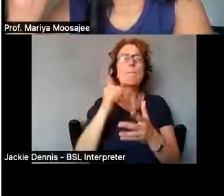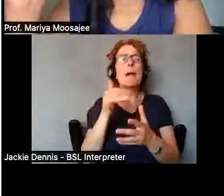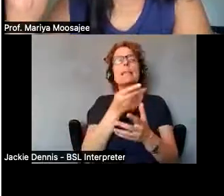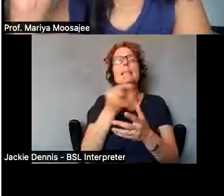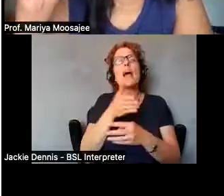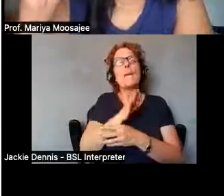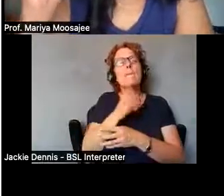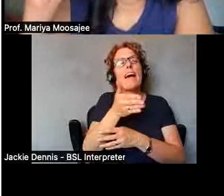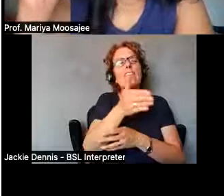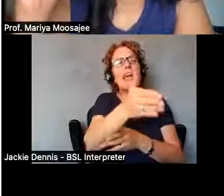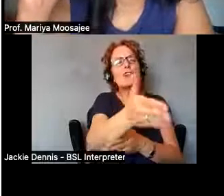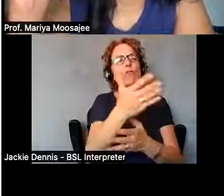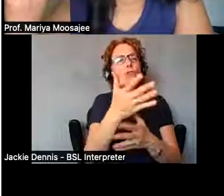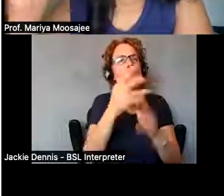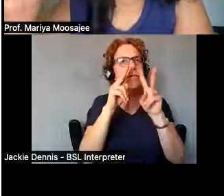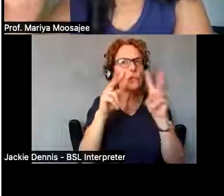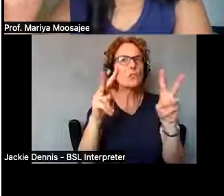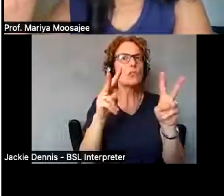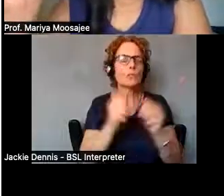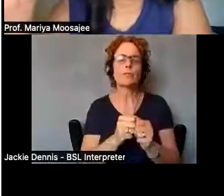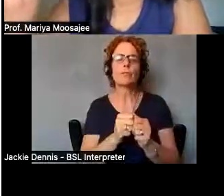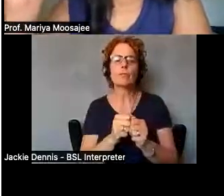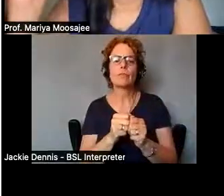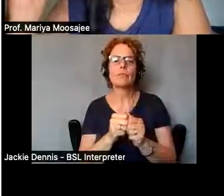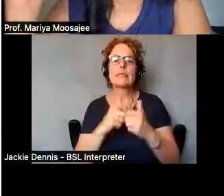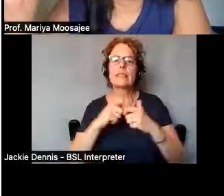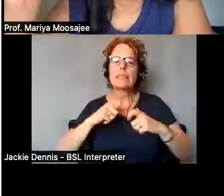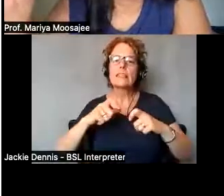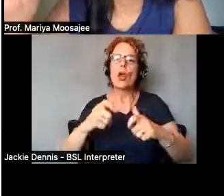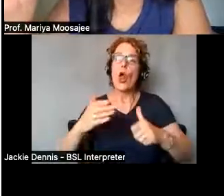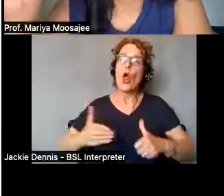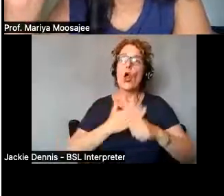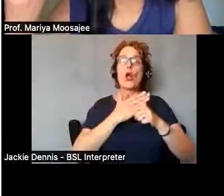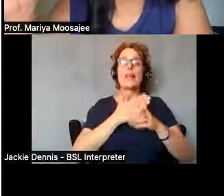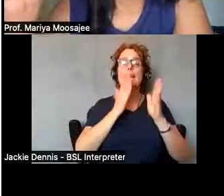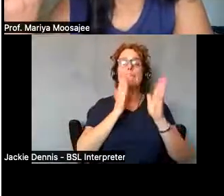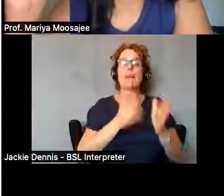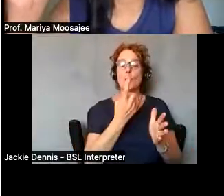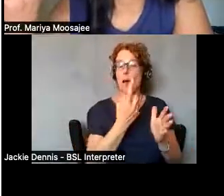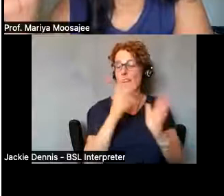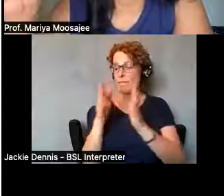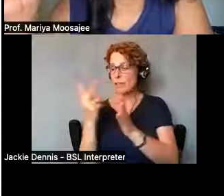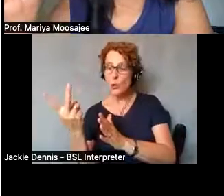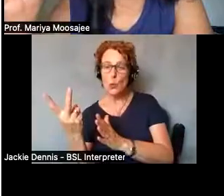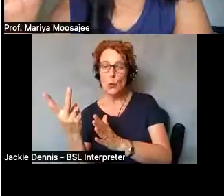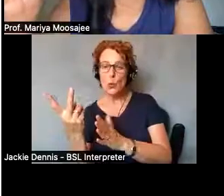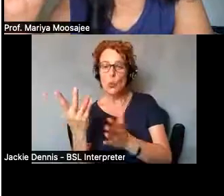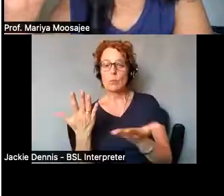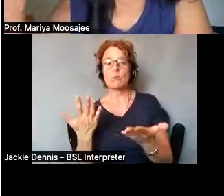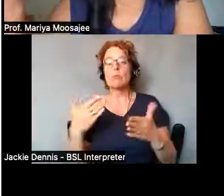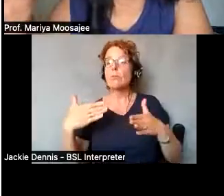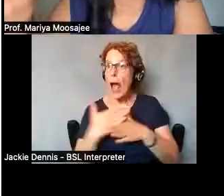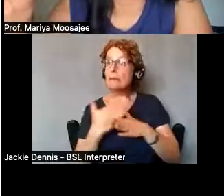of vision. It's still in an early phase 1/2 clinical trial. It's active, it's not recruiting at the moment.